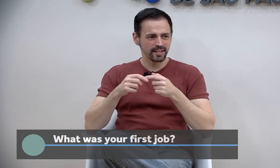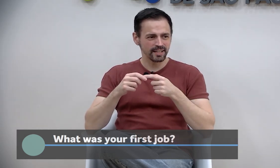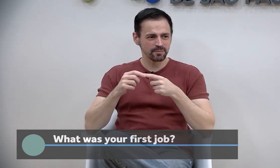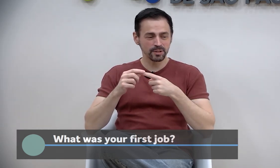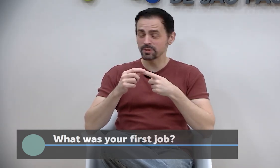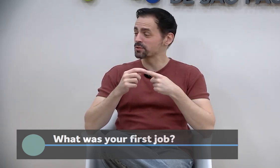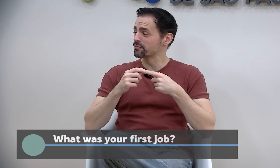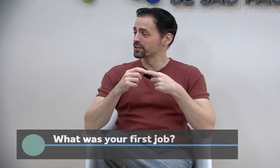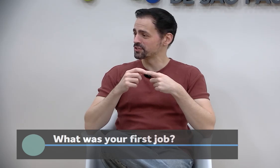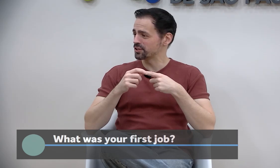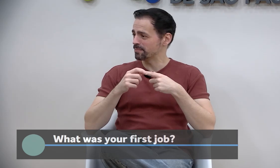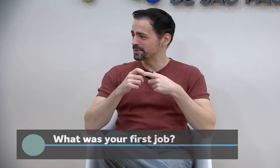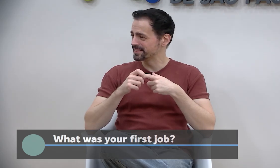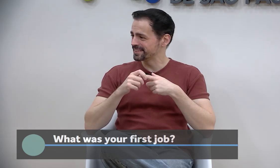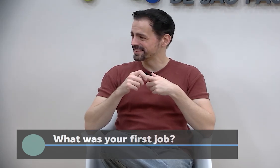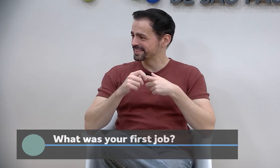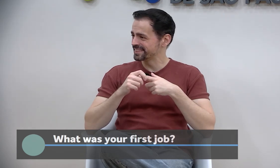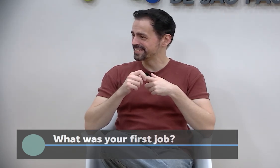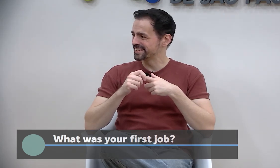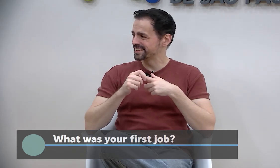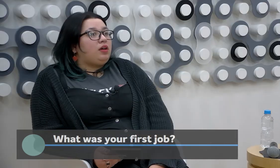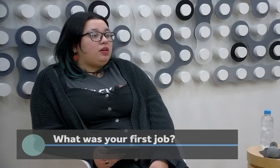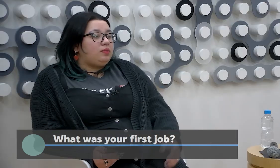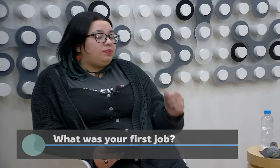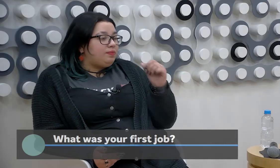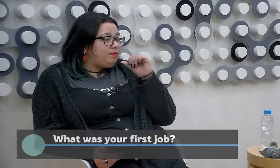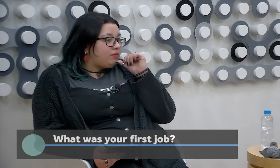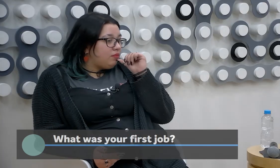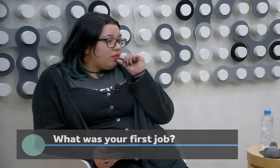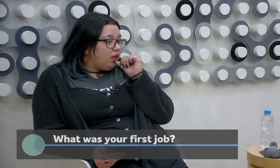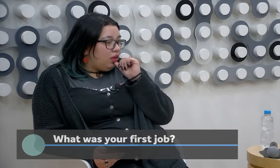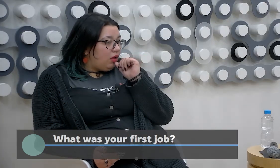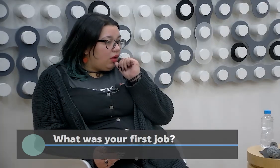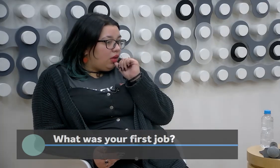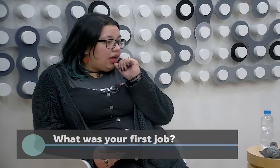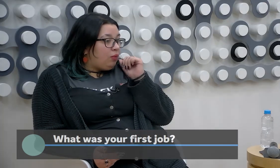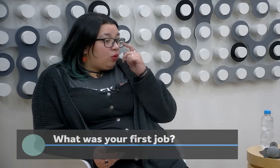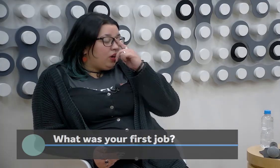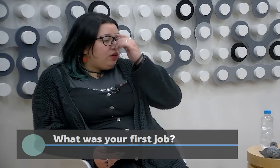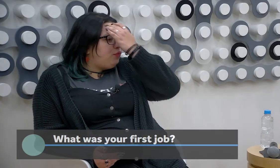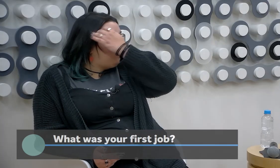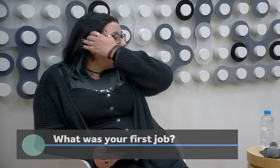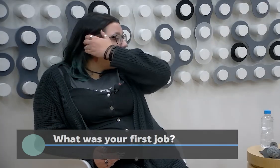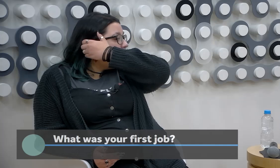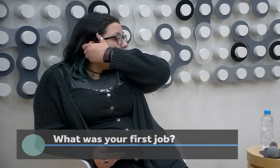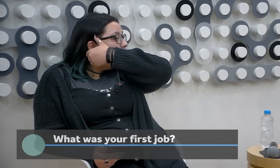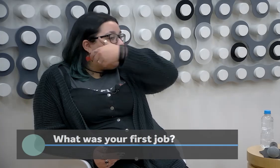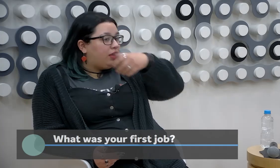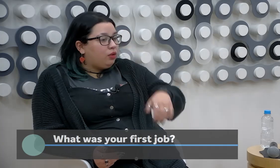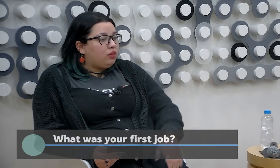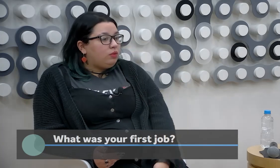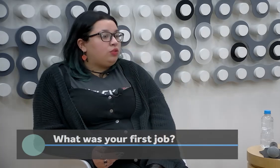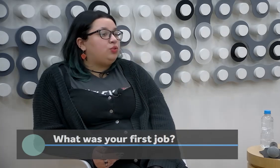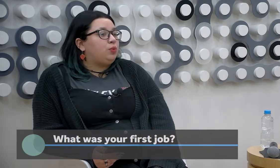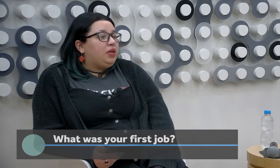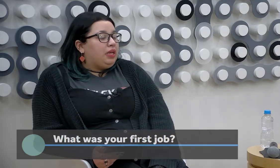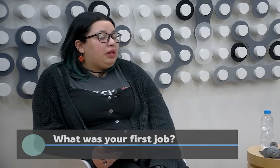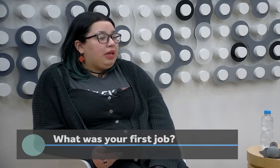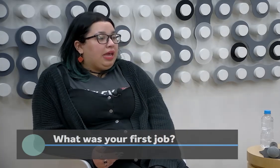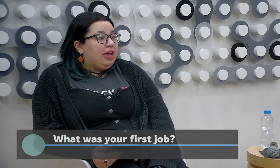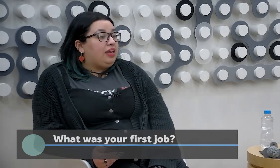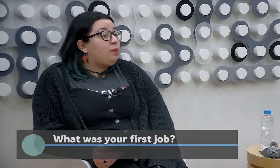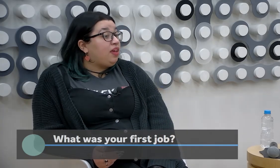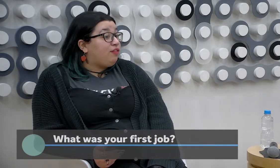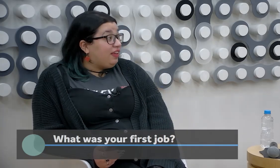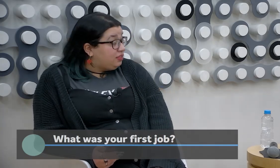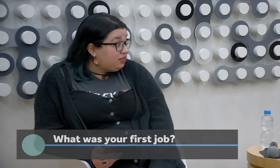one. And what was your first job? I worked for a while